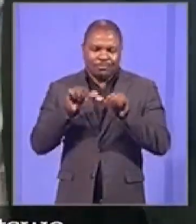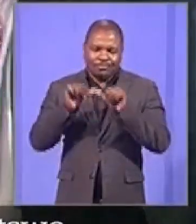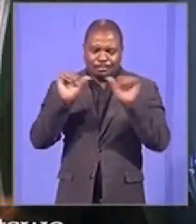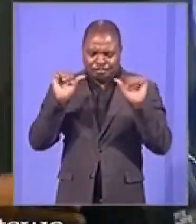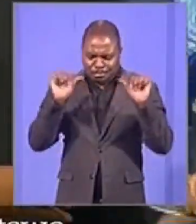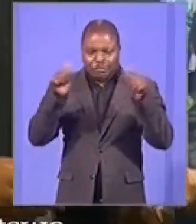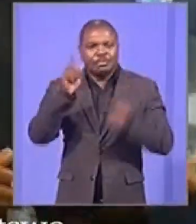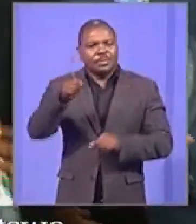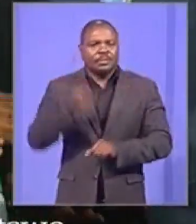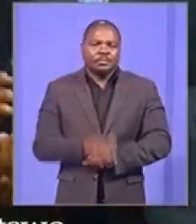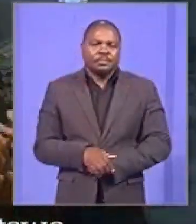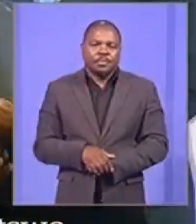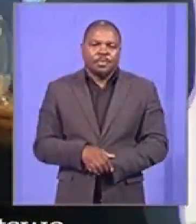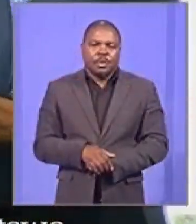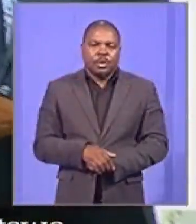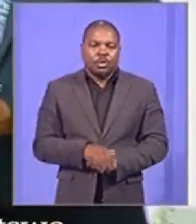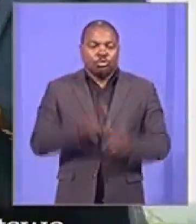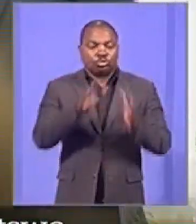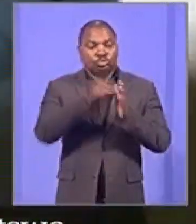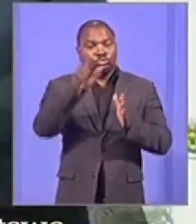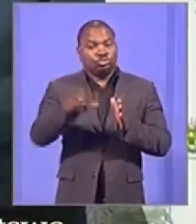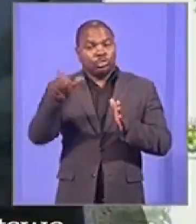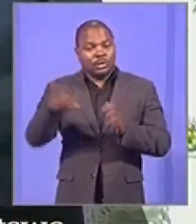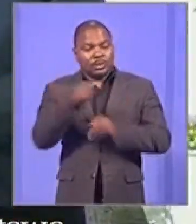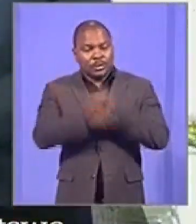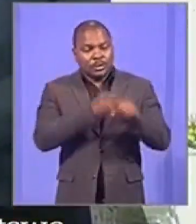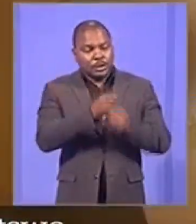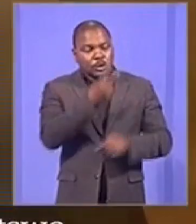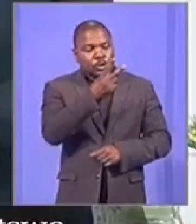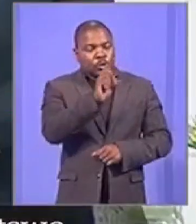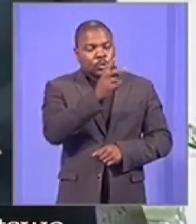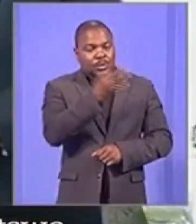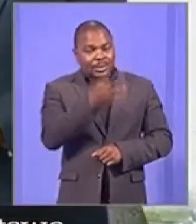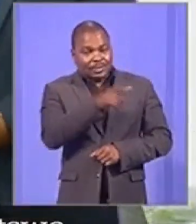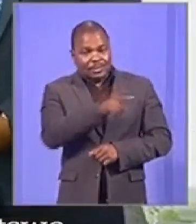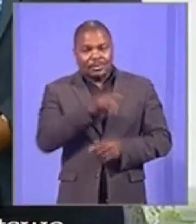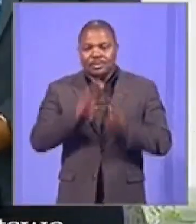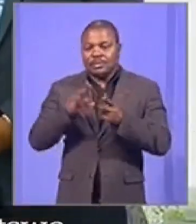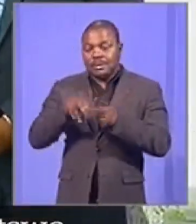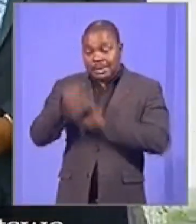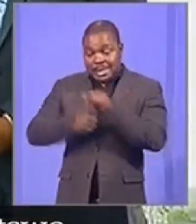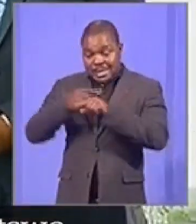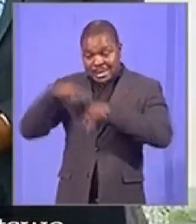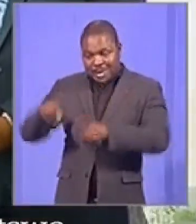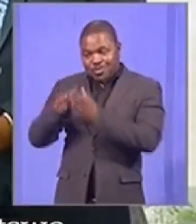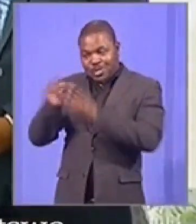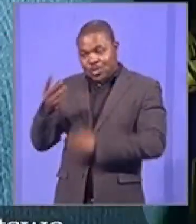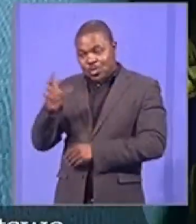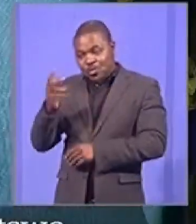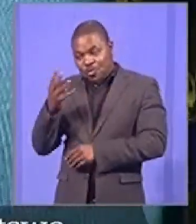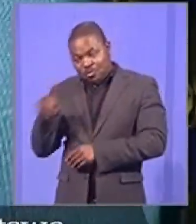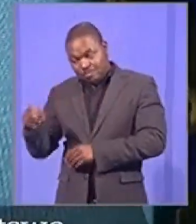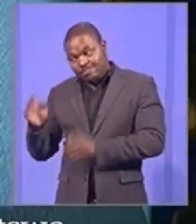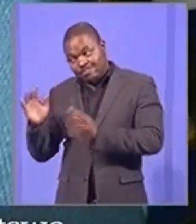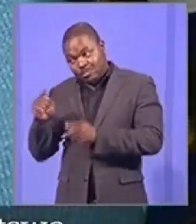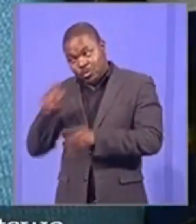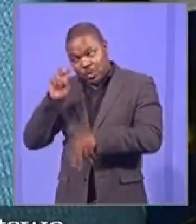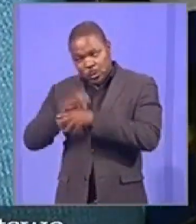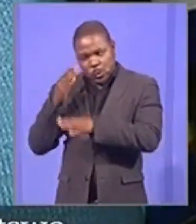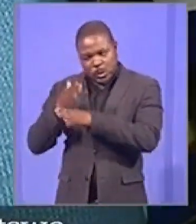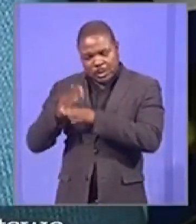excelling. Barutwana ba Matric ba 2023 ba tlhotlheleditse barutwana ba monongwaga go dira ka natla go isa dipholo